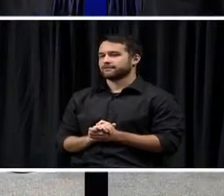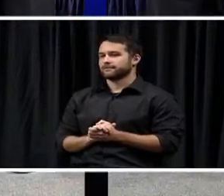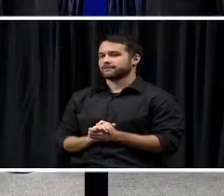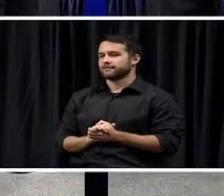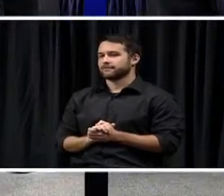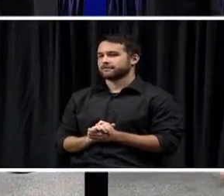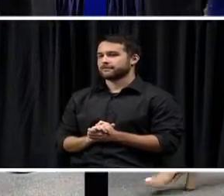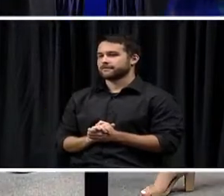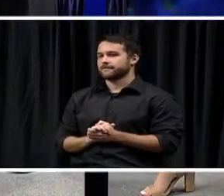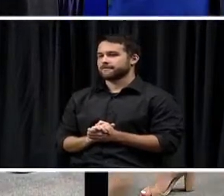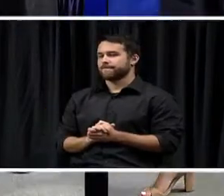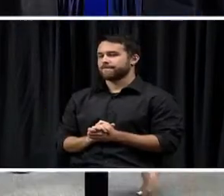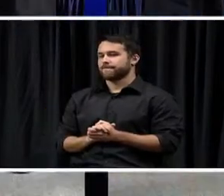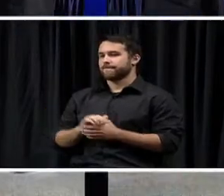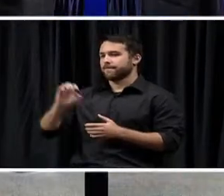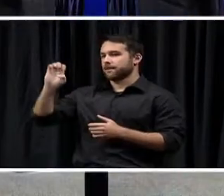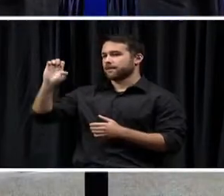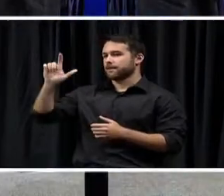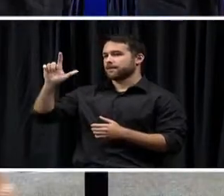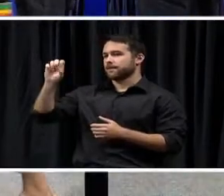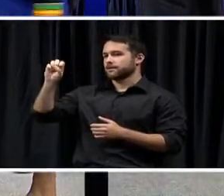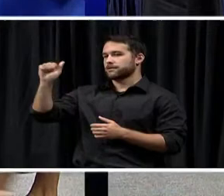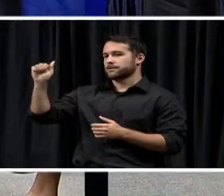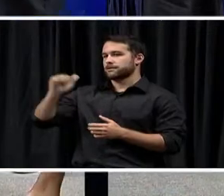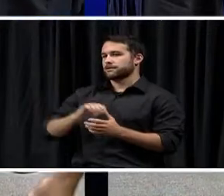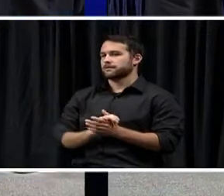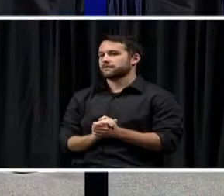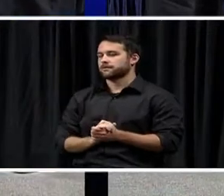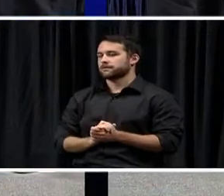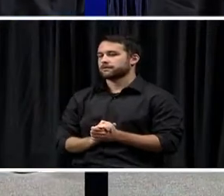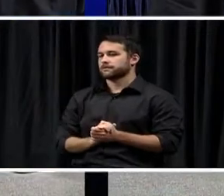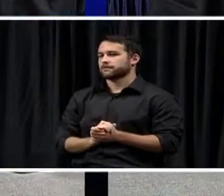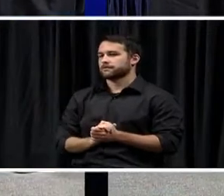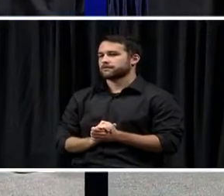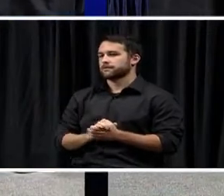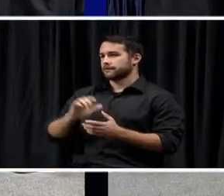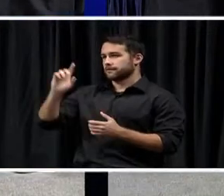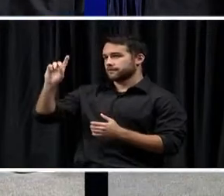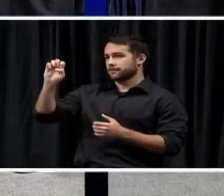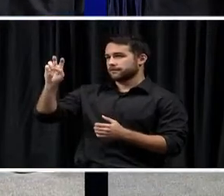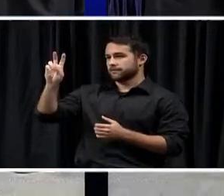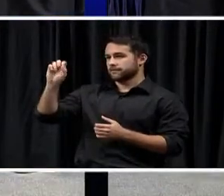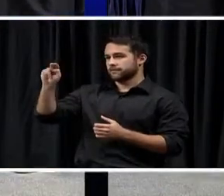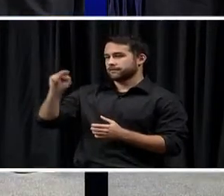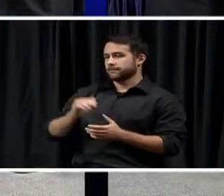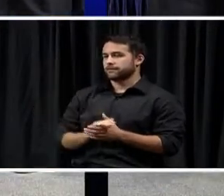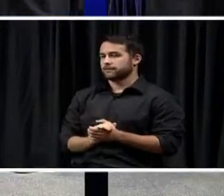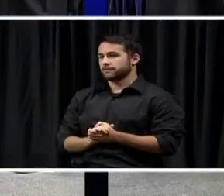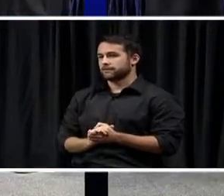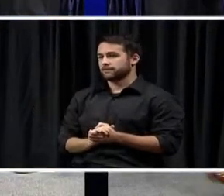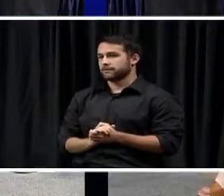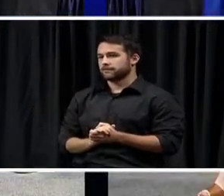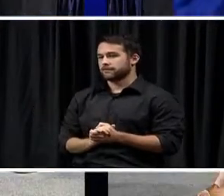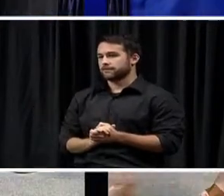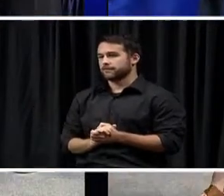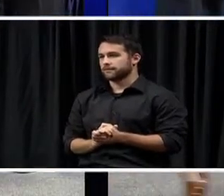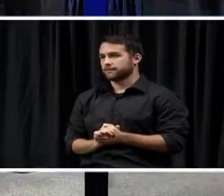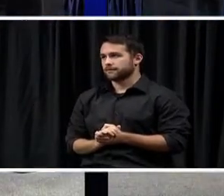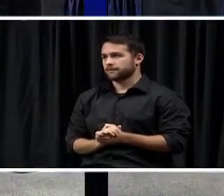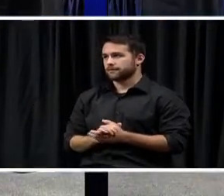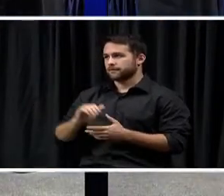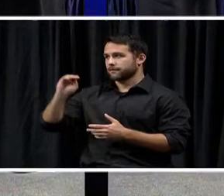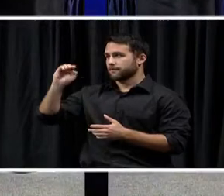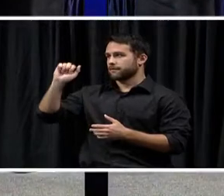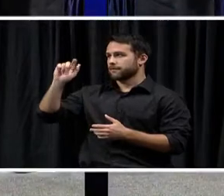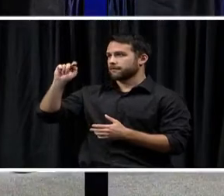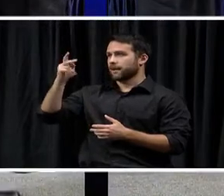Curlew. Elsa Miranda Clayney. Devin Marie Koenig Smith.